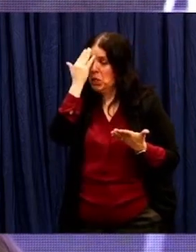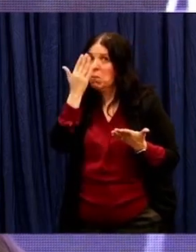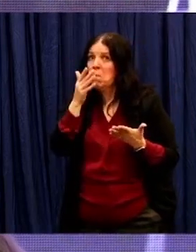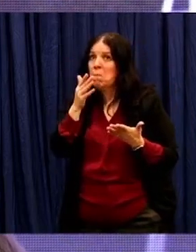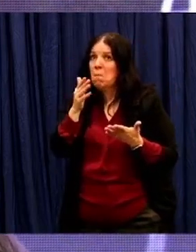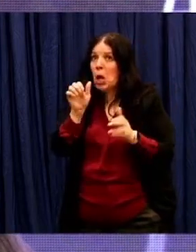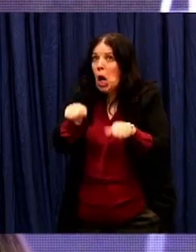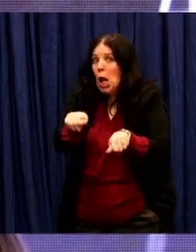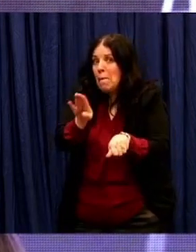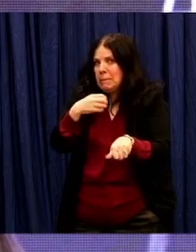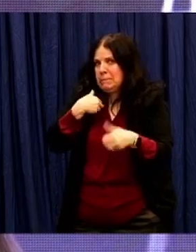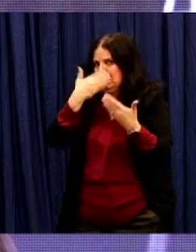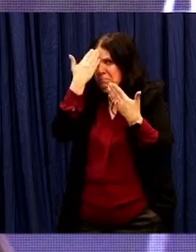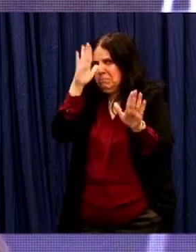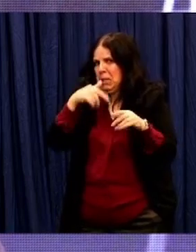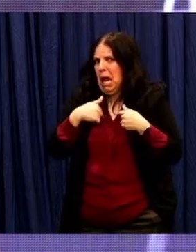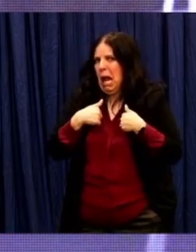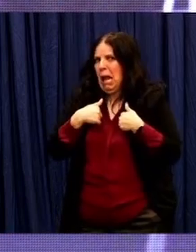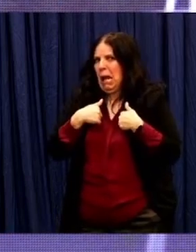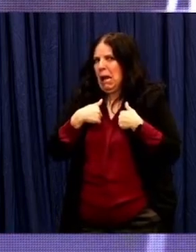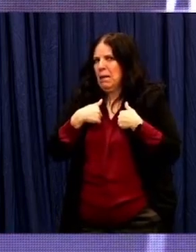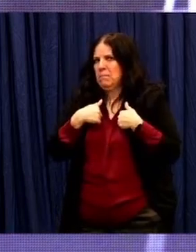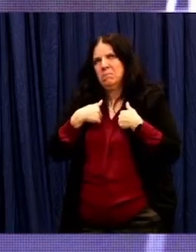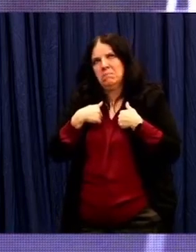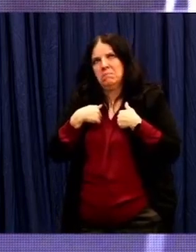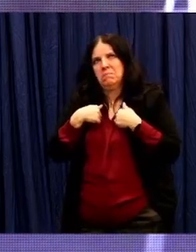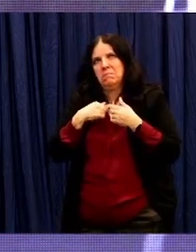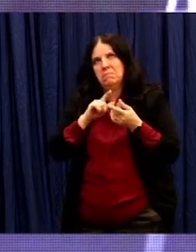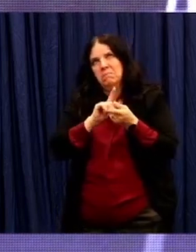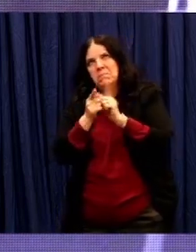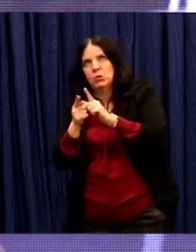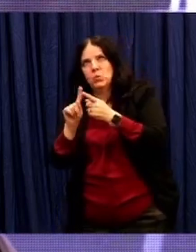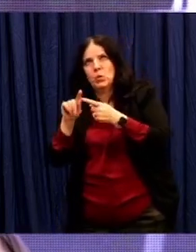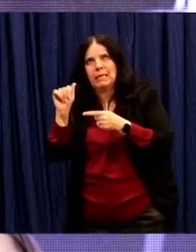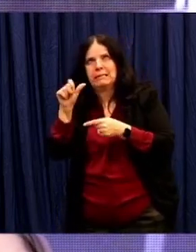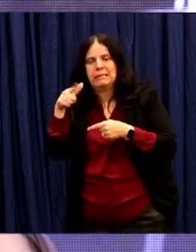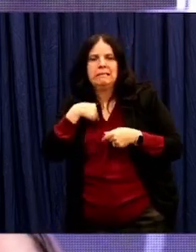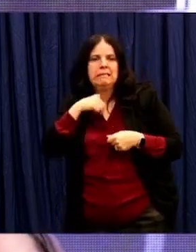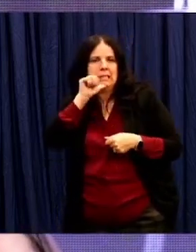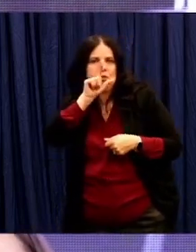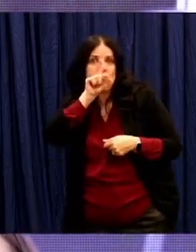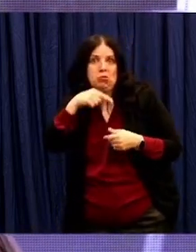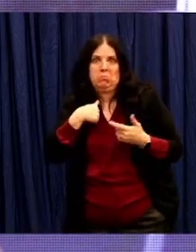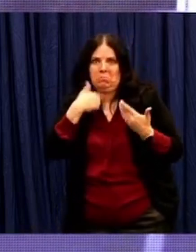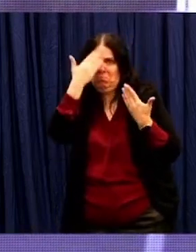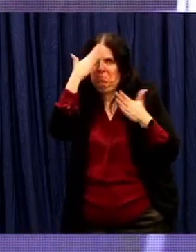happen. I just don't know how that would work with ASL interpretation.